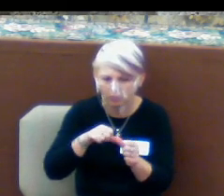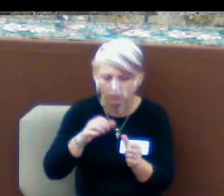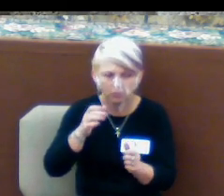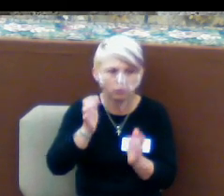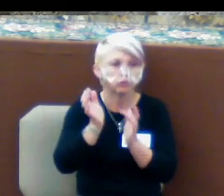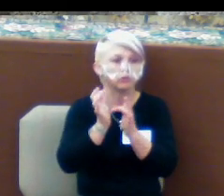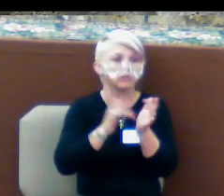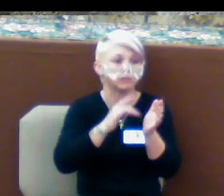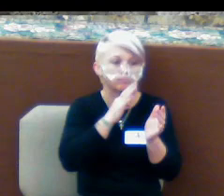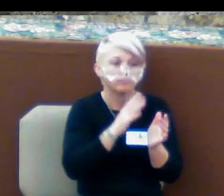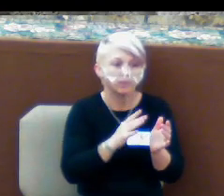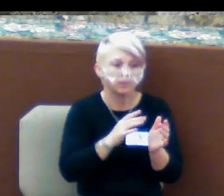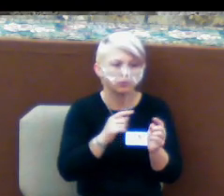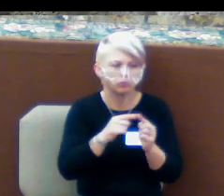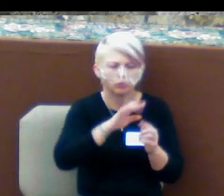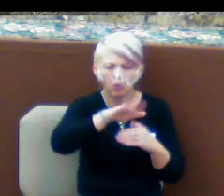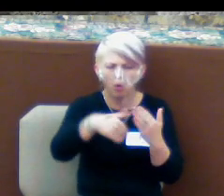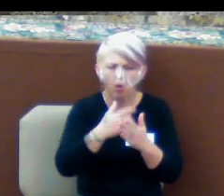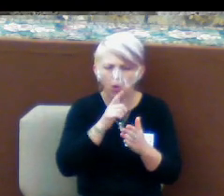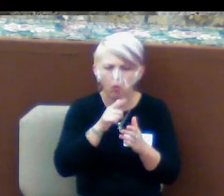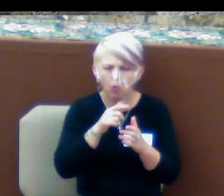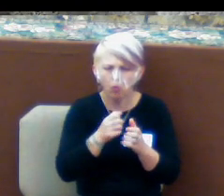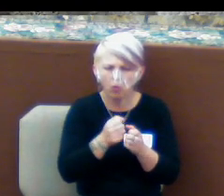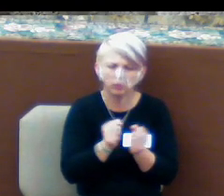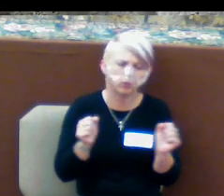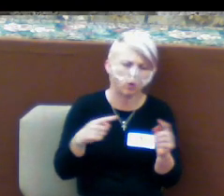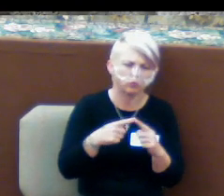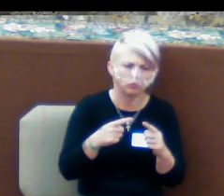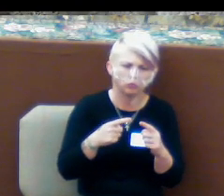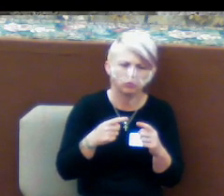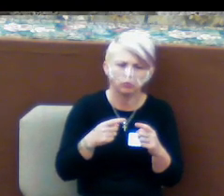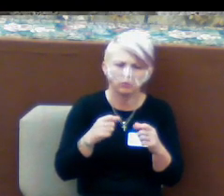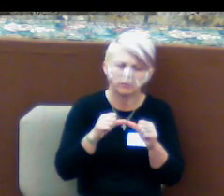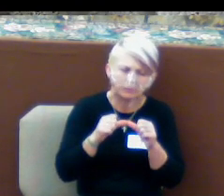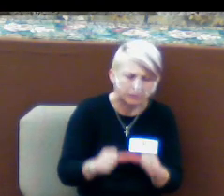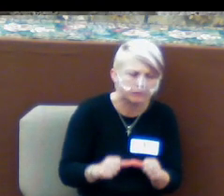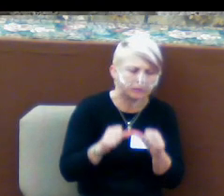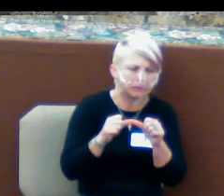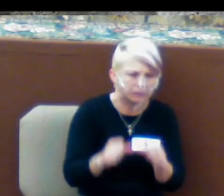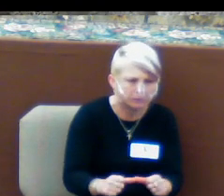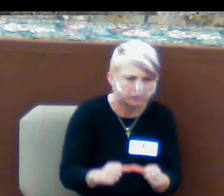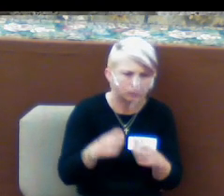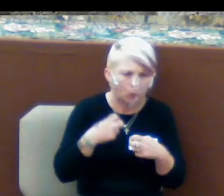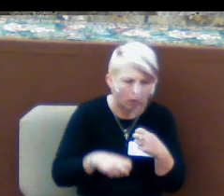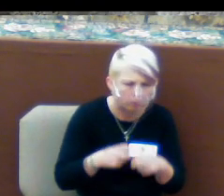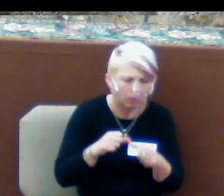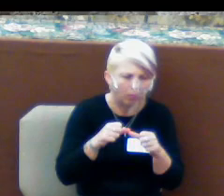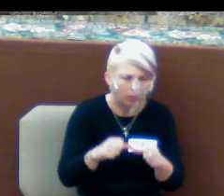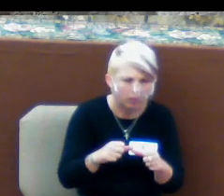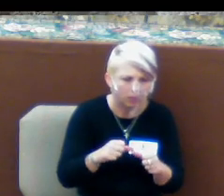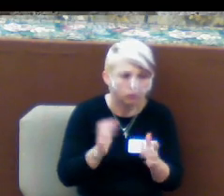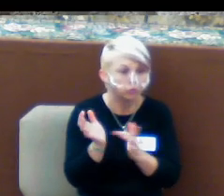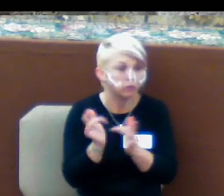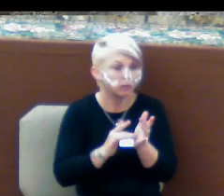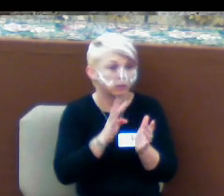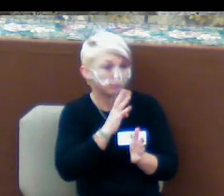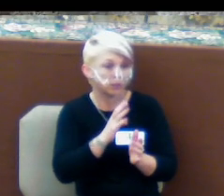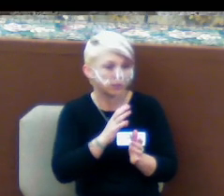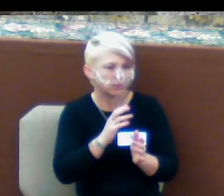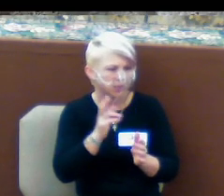speaks. To all of us exposed to the constant storm of sin, Jesus speaks. Listen, can you hear